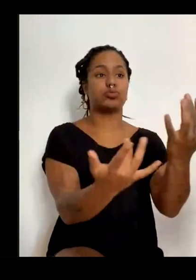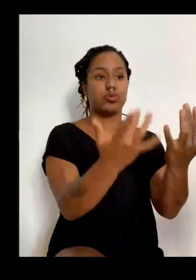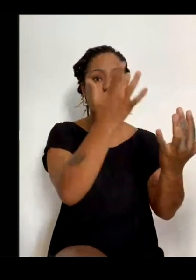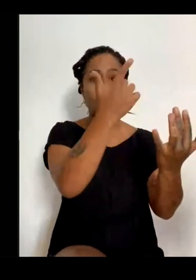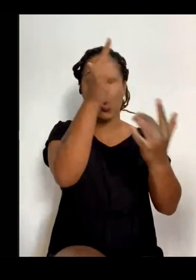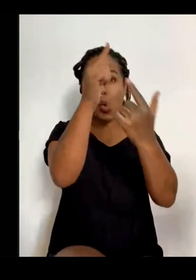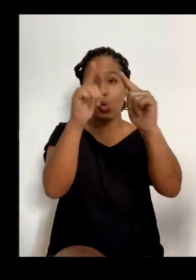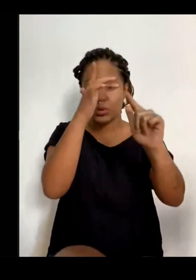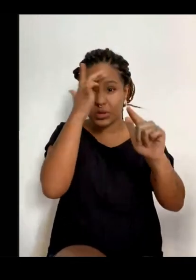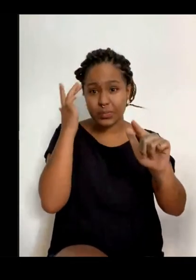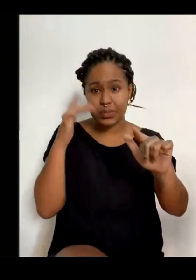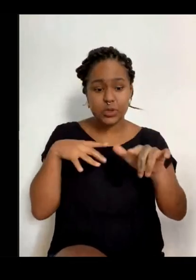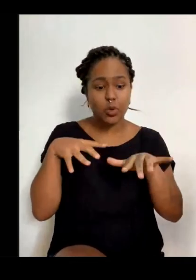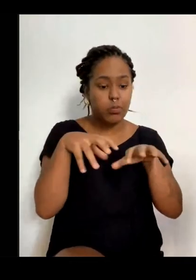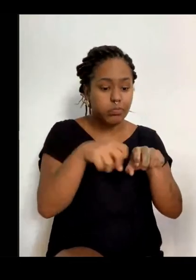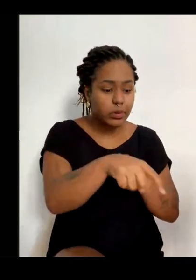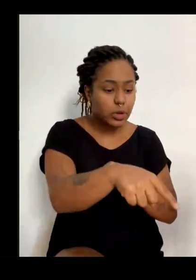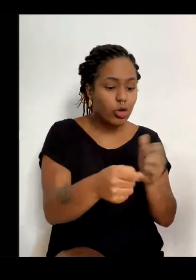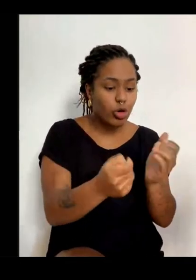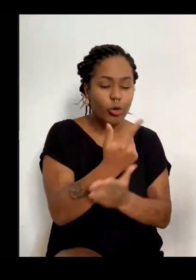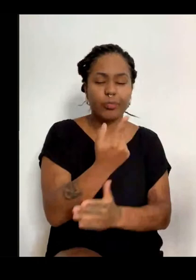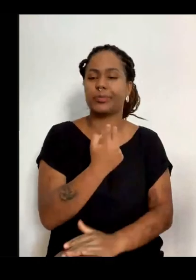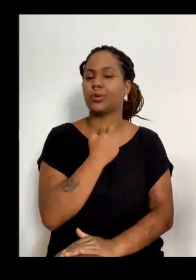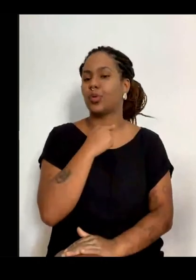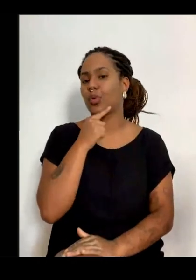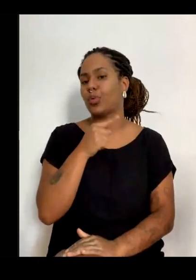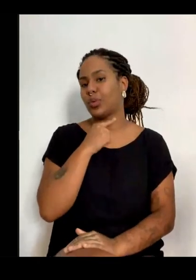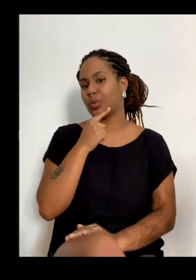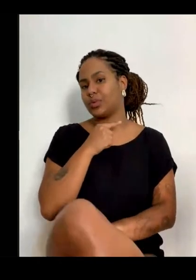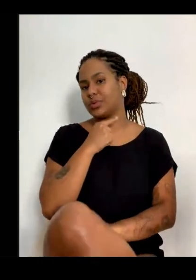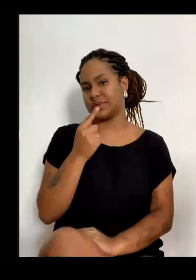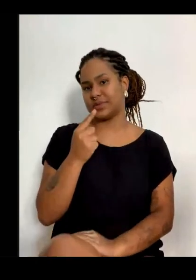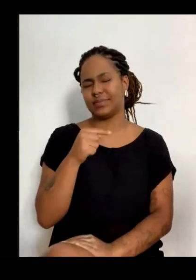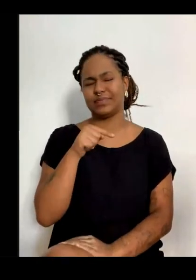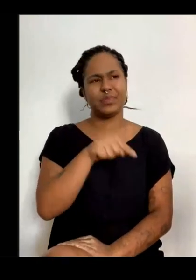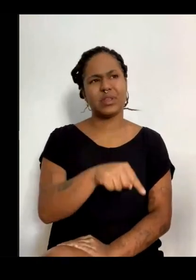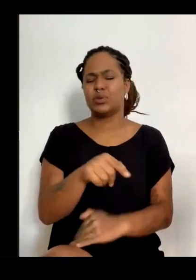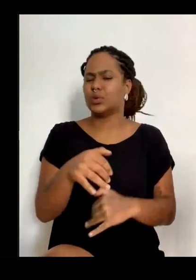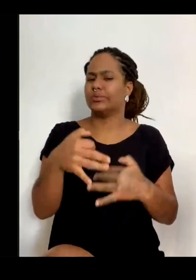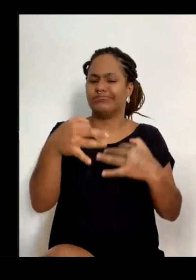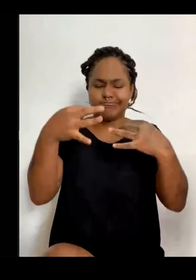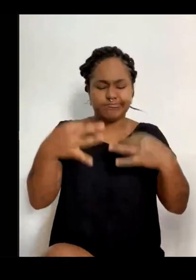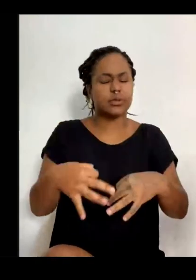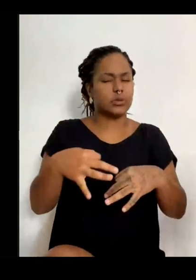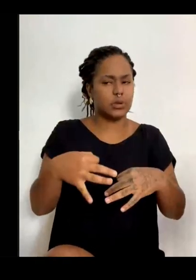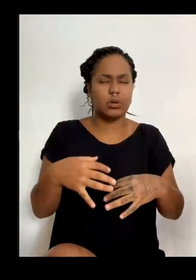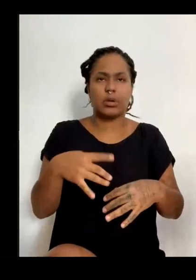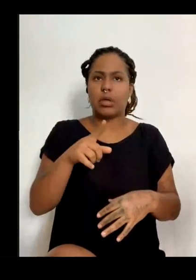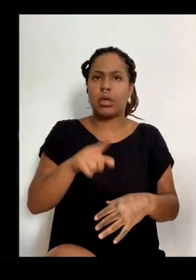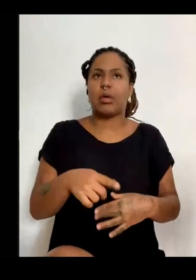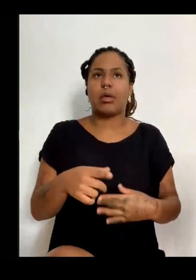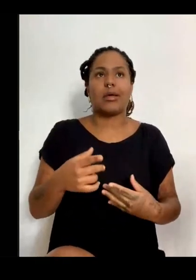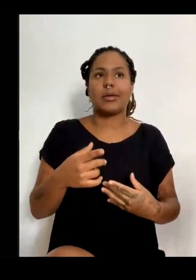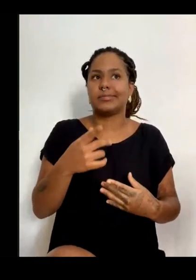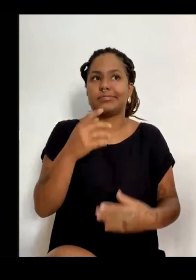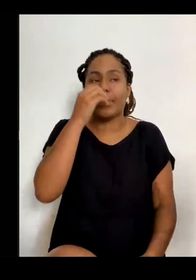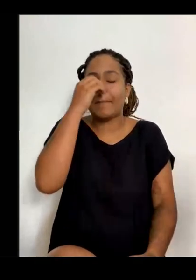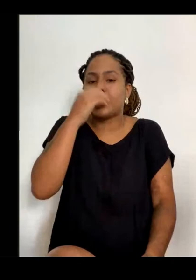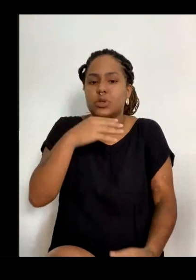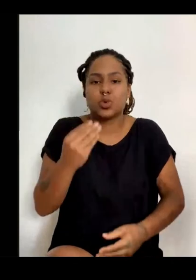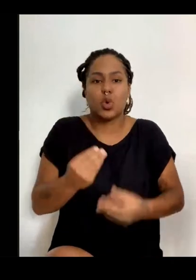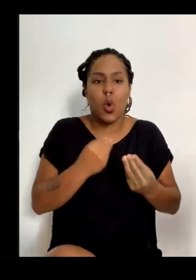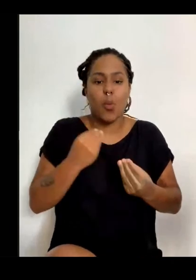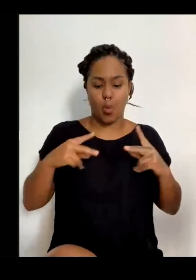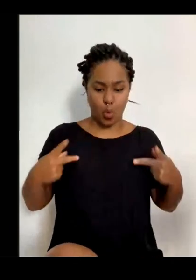the epitome of human greed the extinction relief on the right I'm not sure